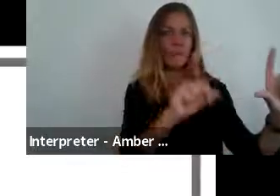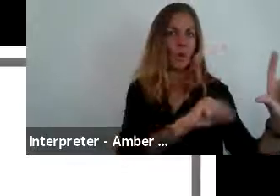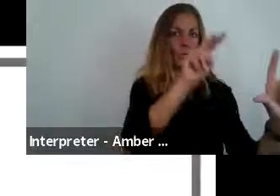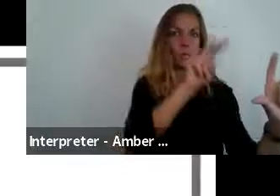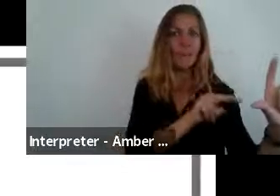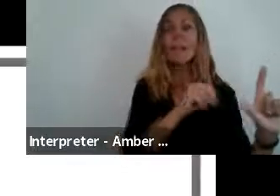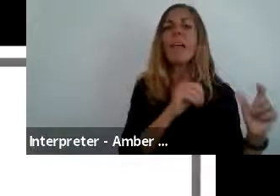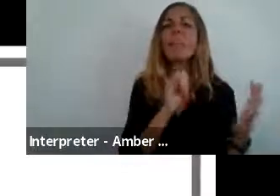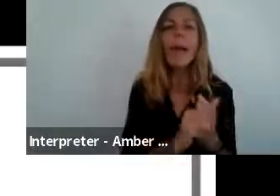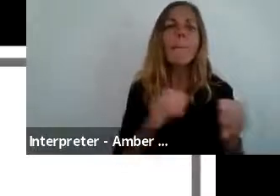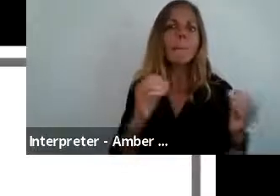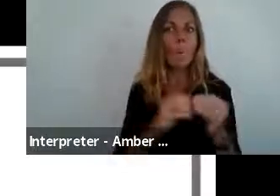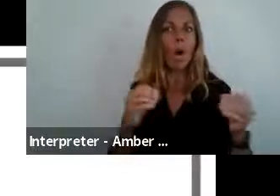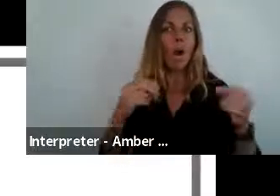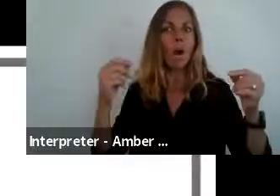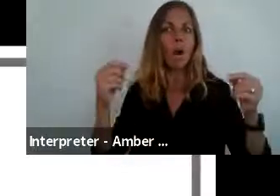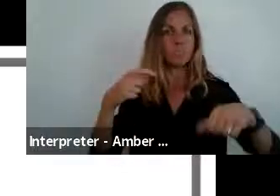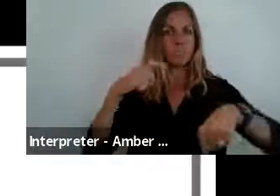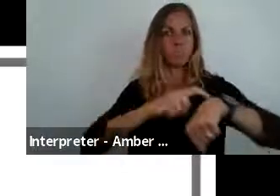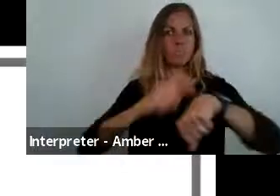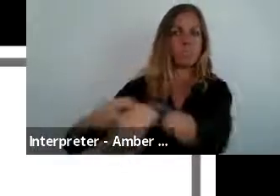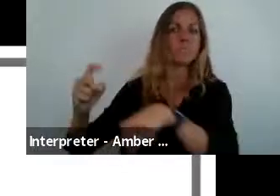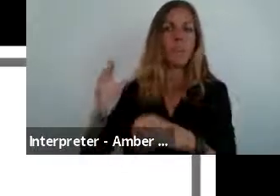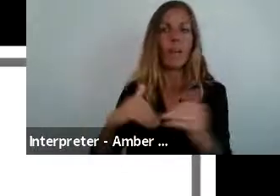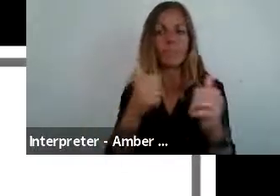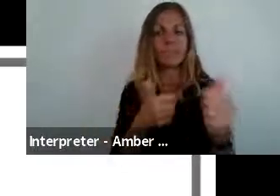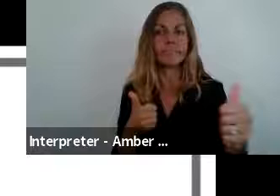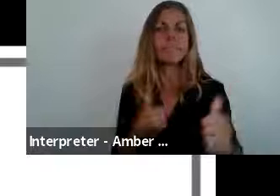more synchronous or more in time.